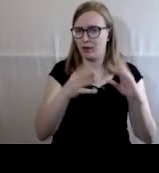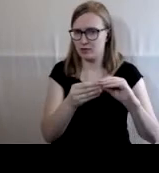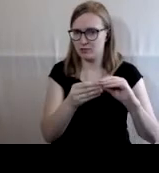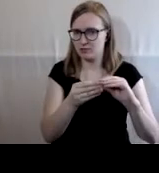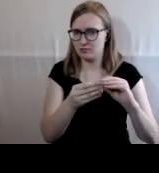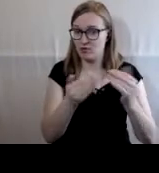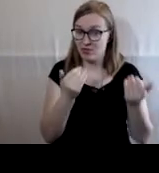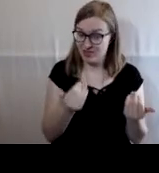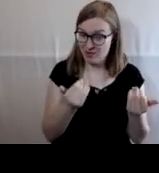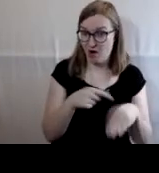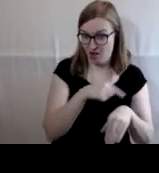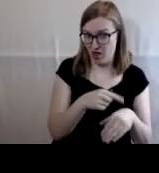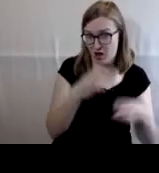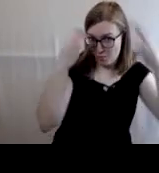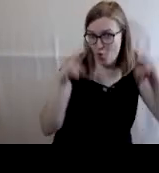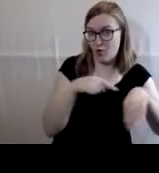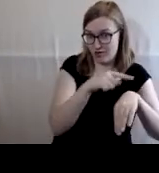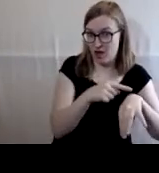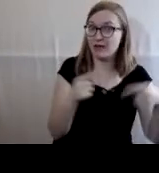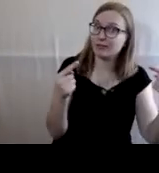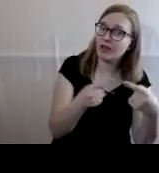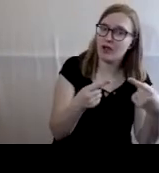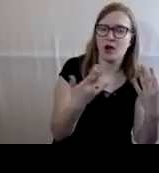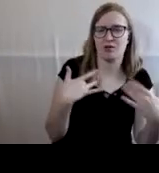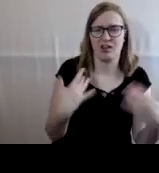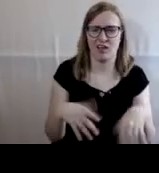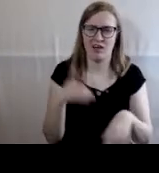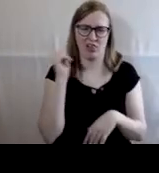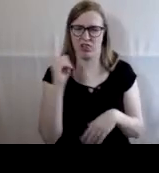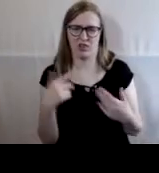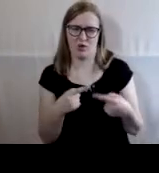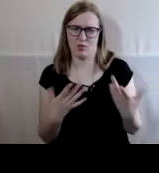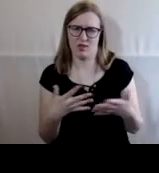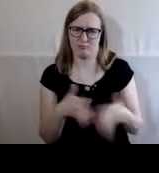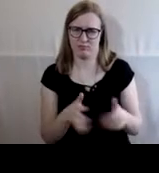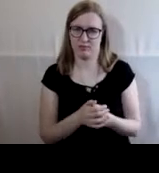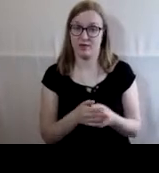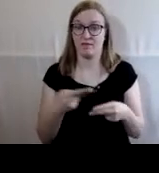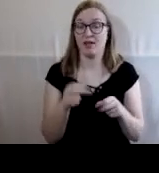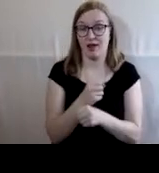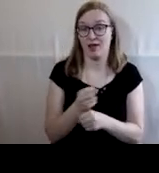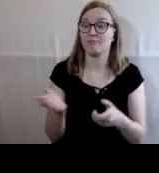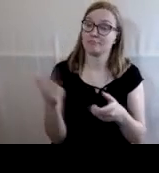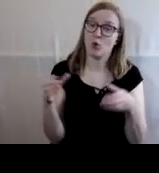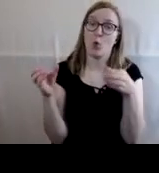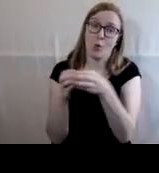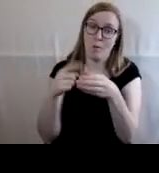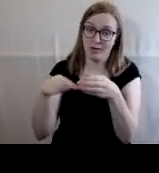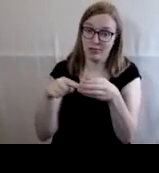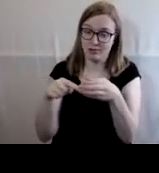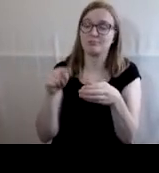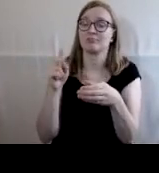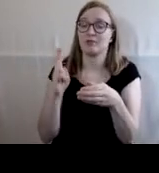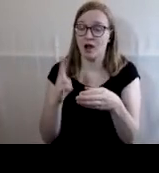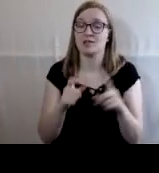relevant. So really what it means is you have to have a team to go through each of the courses and